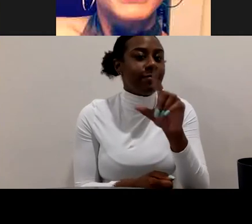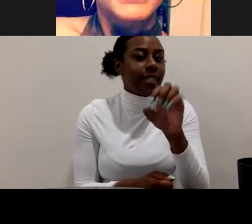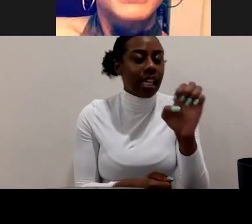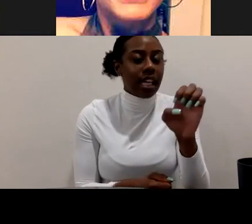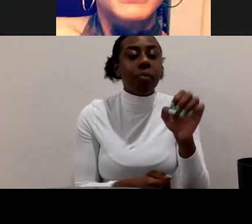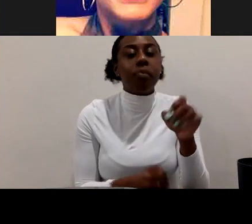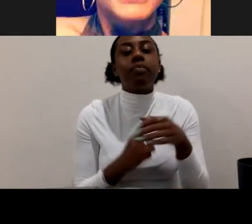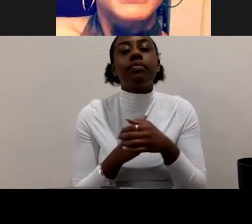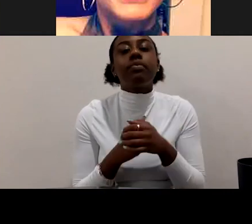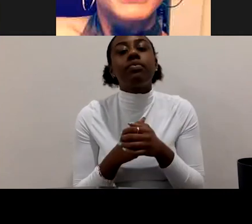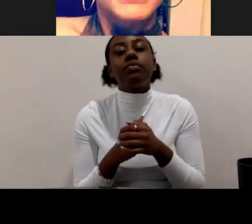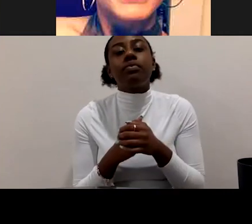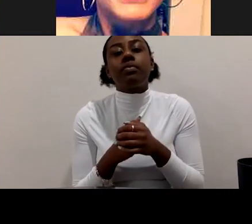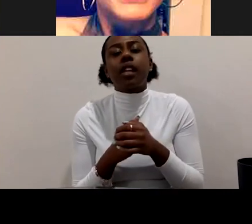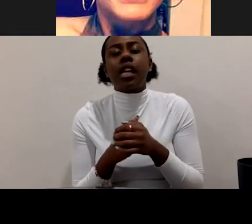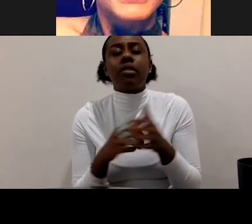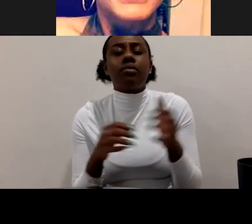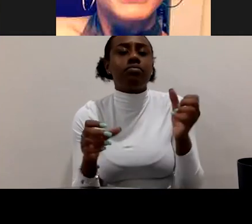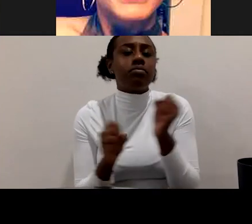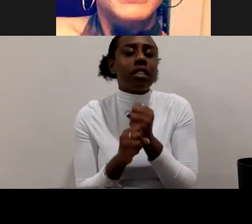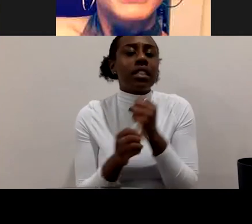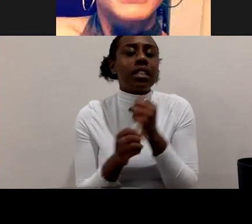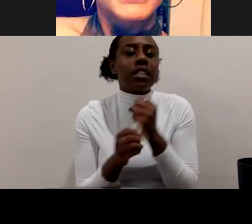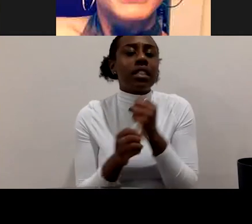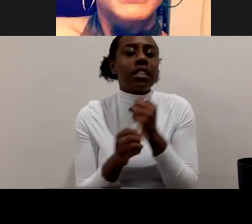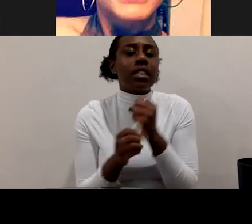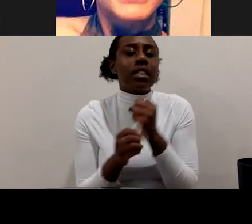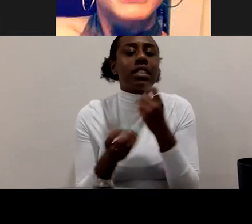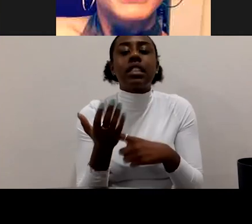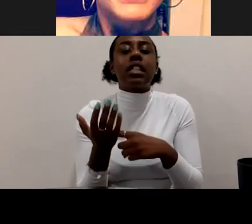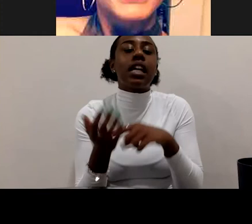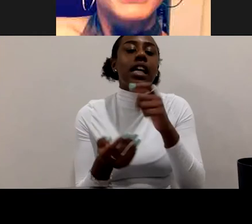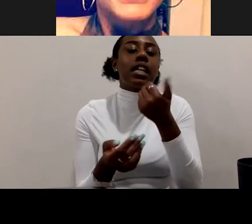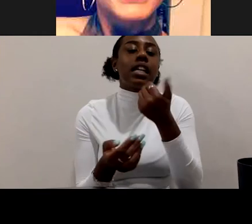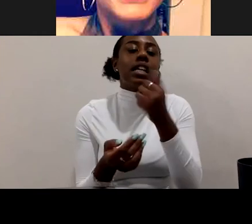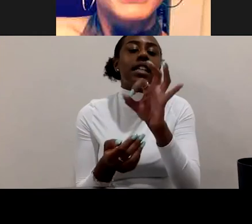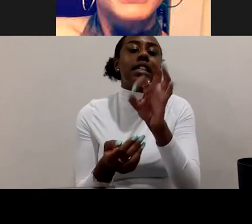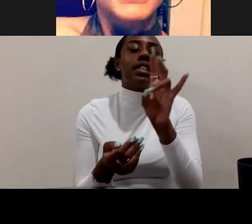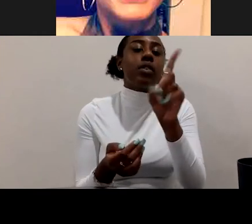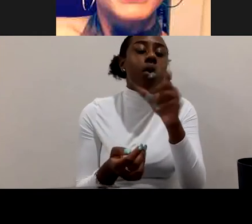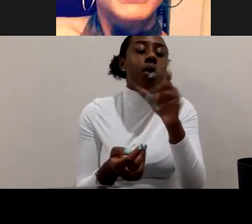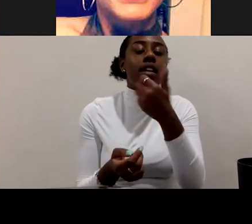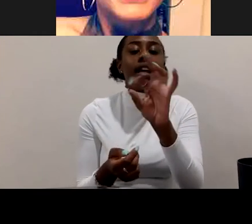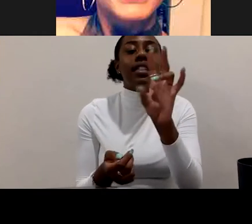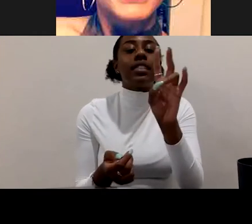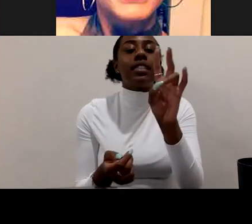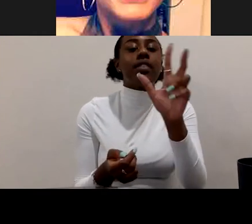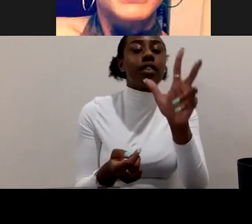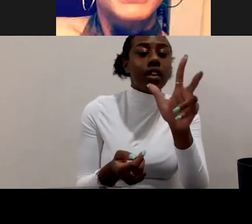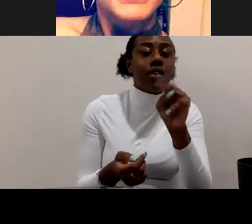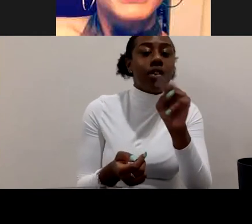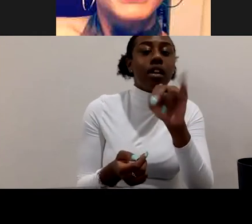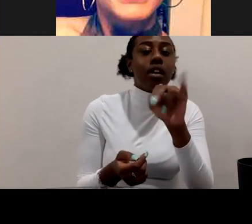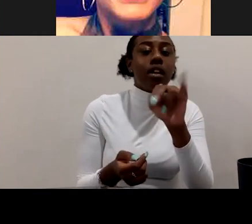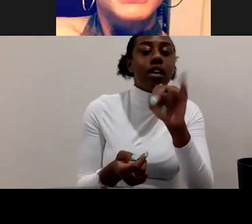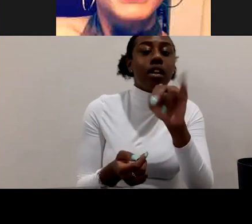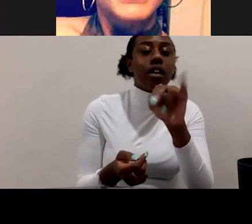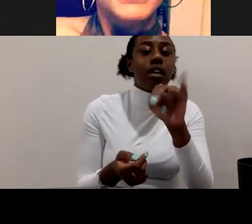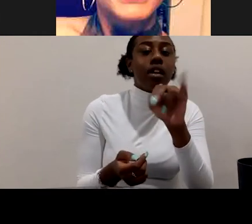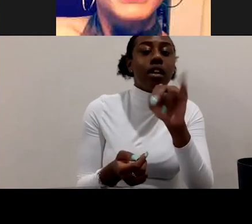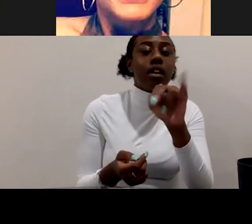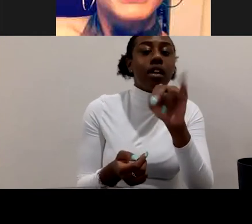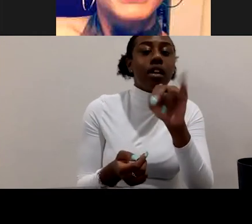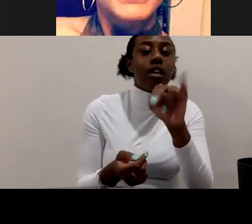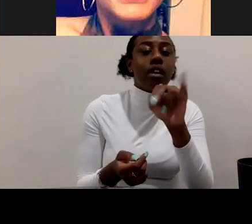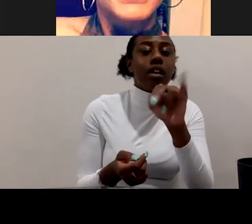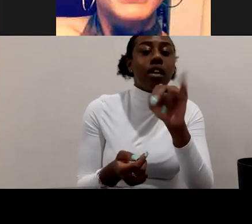It was basically talking about 1971 and 1973, in which Nixon declares the war on drugs and then creates the DEA, or